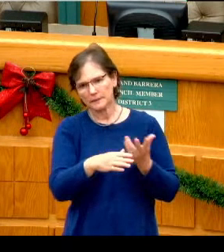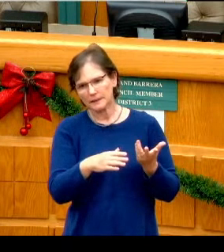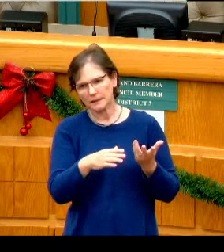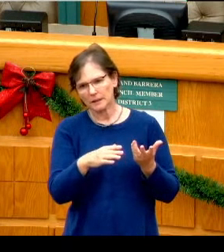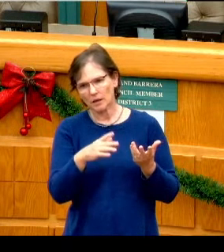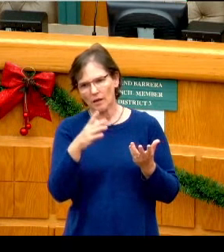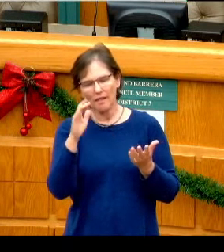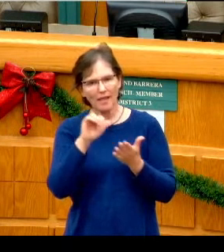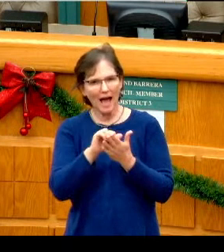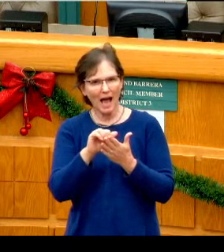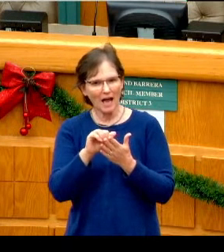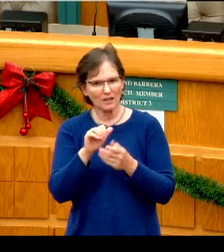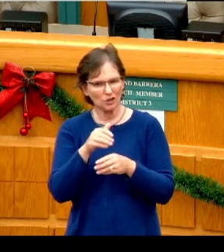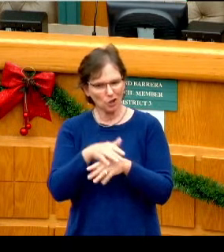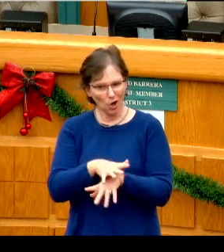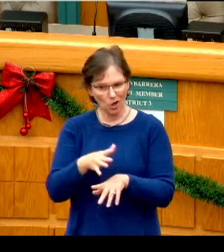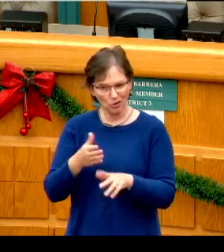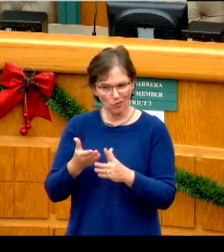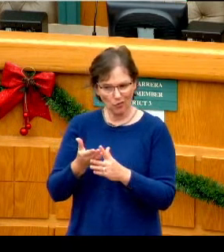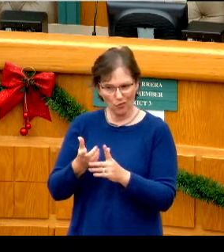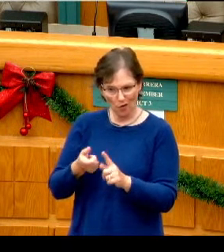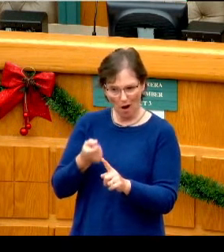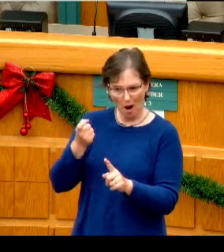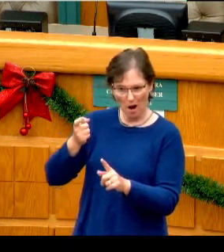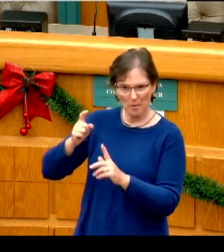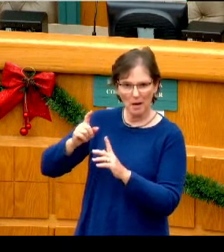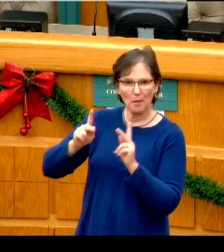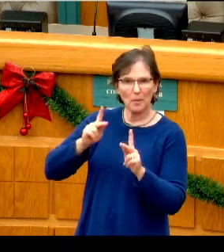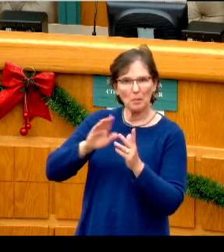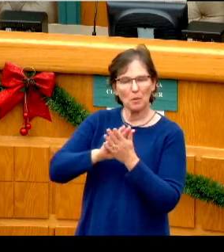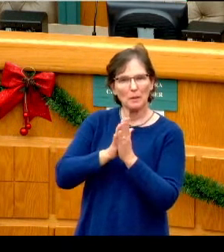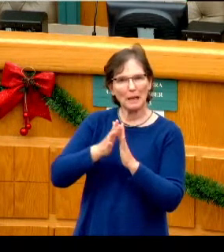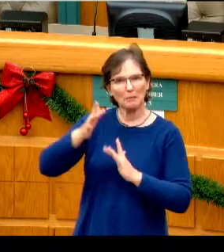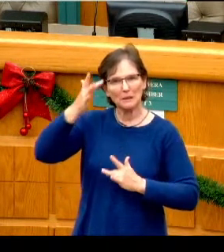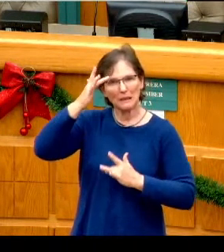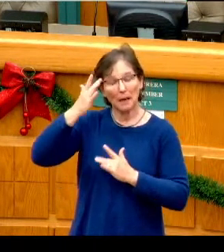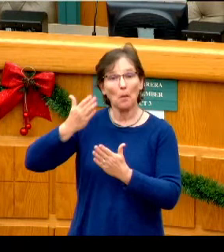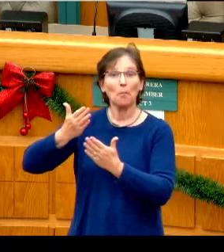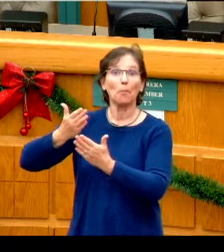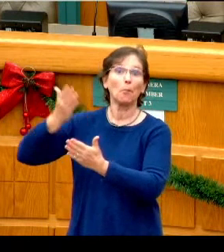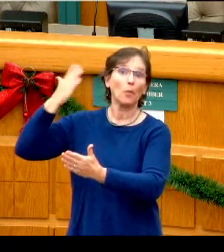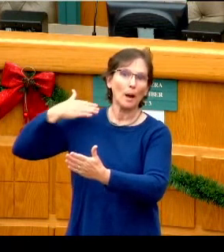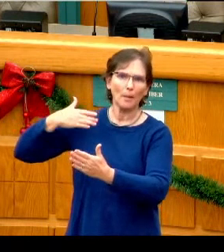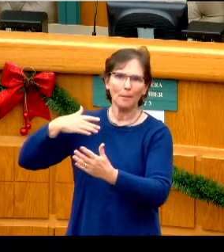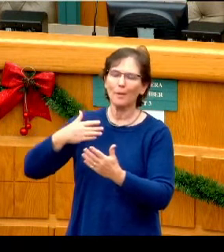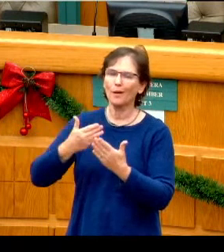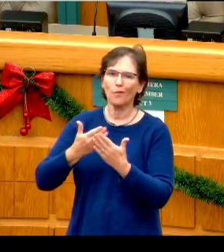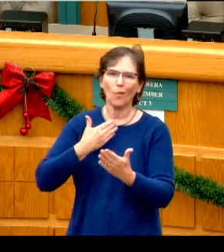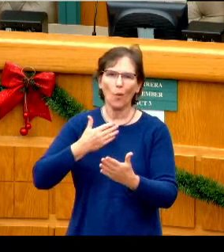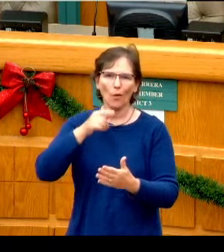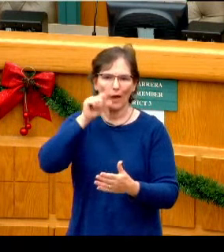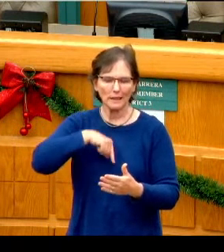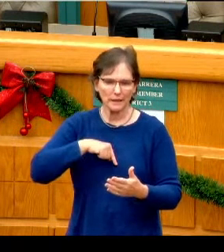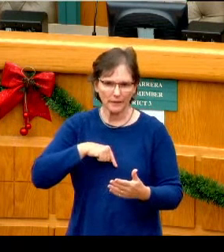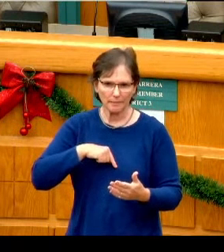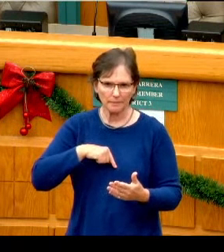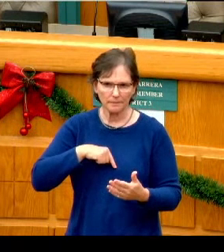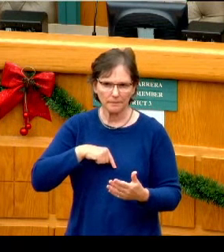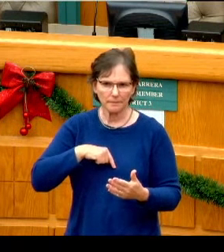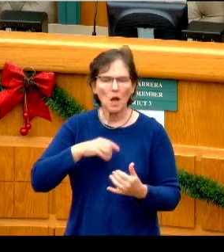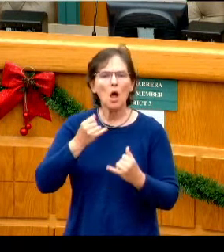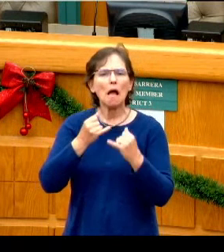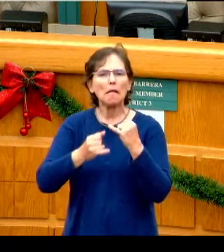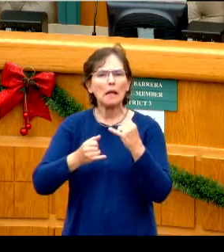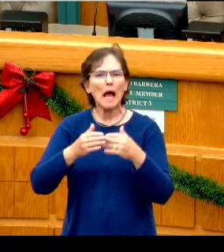before Thanksgiving. And lastly, I want to remind everybody that this is the last live presentation